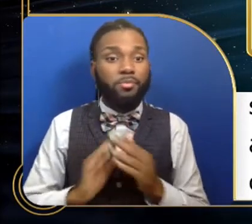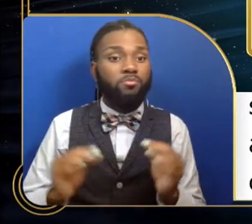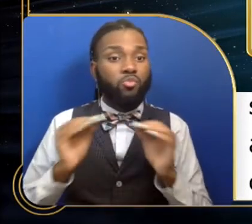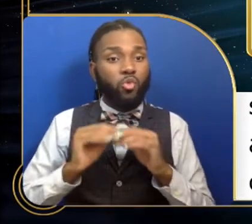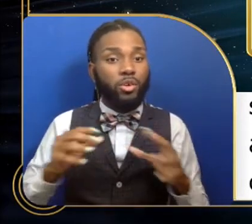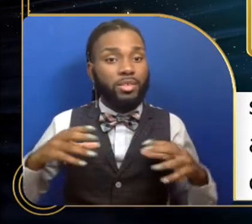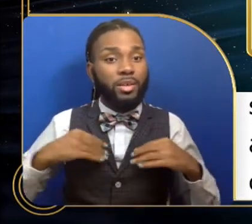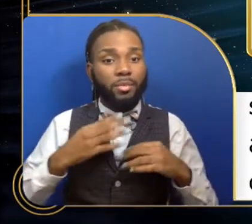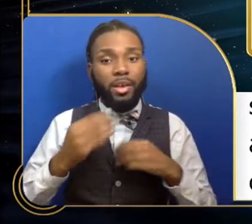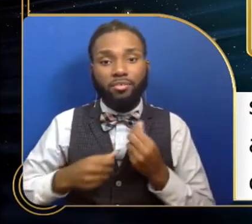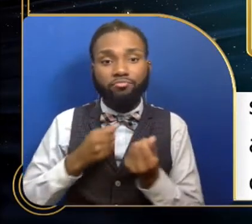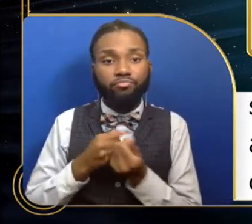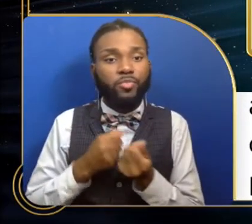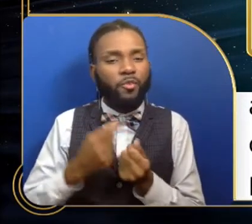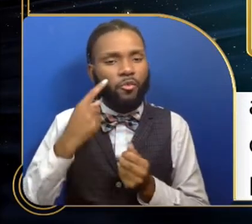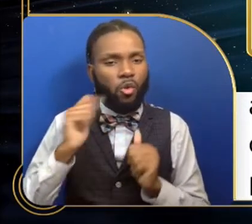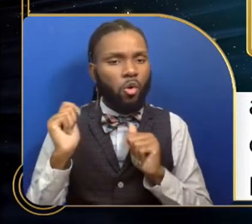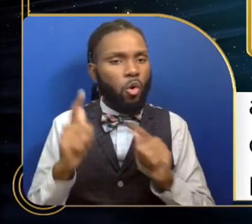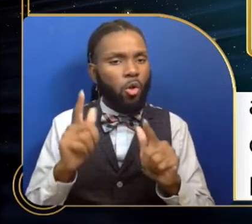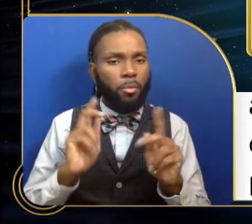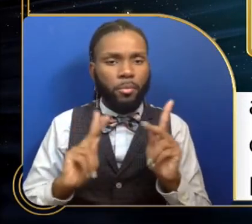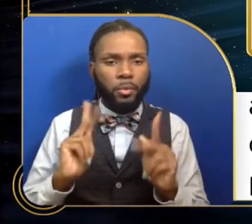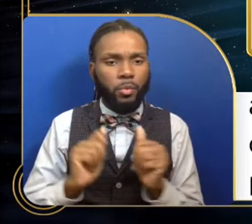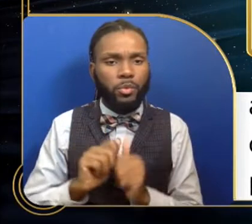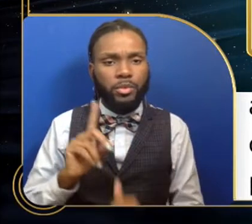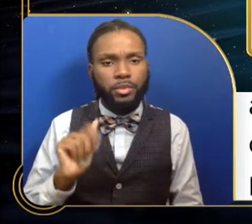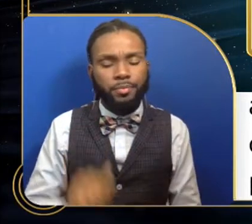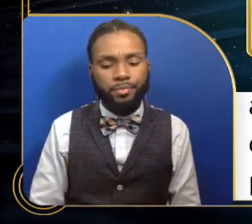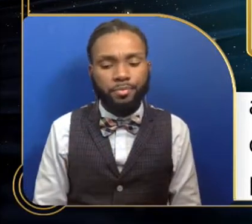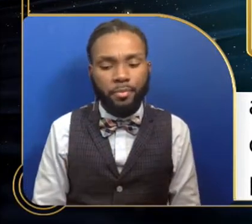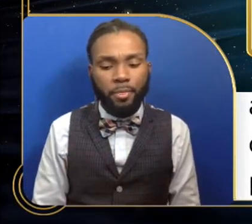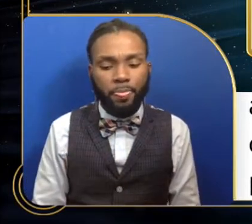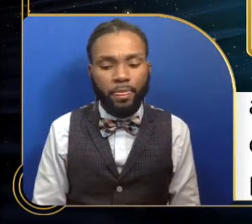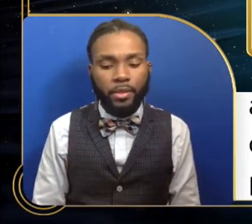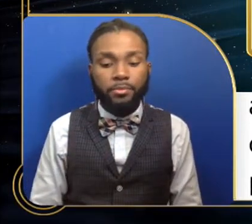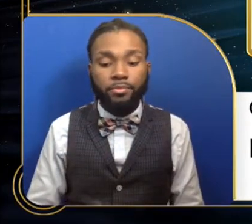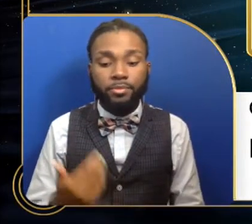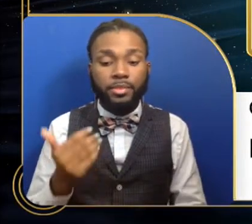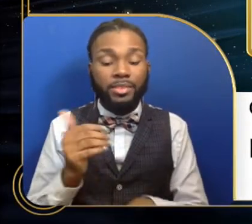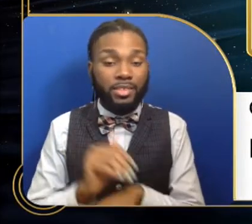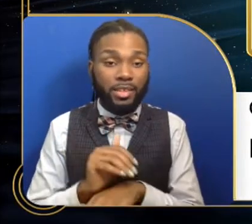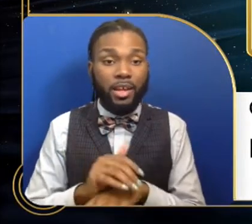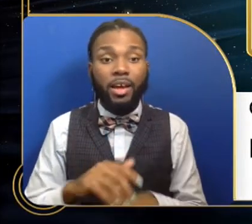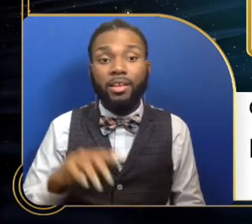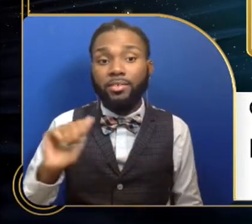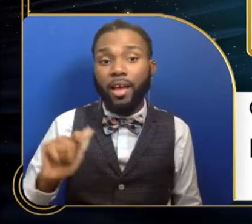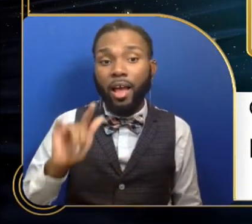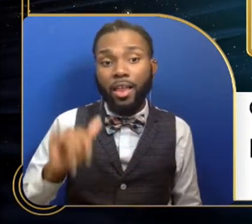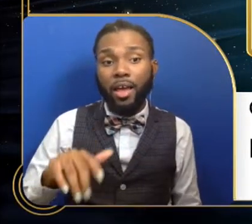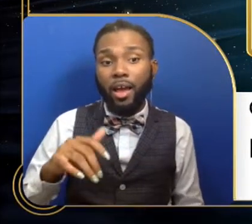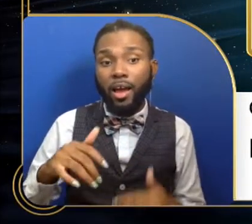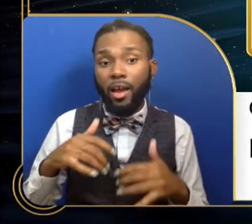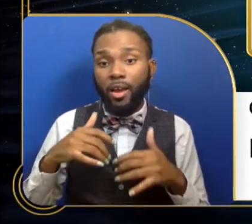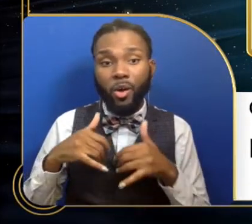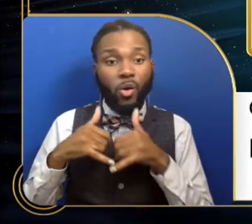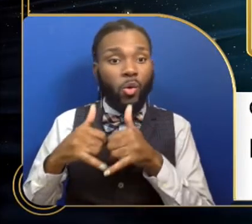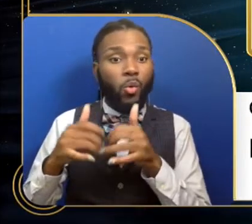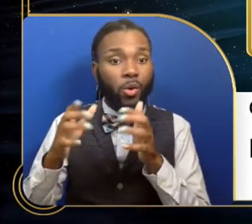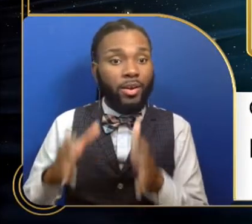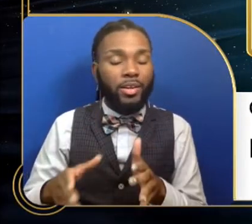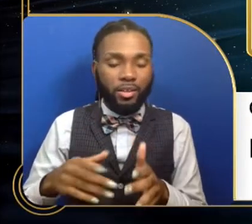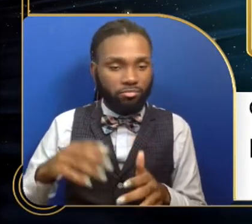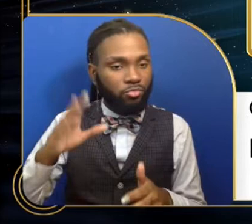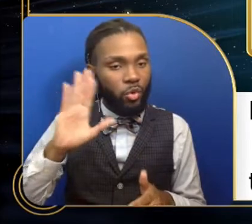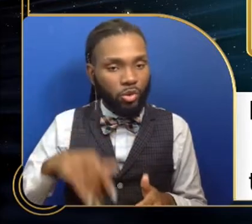all people with disabilities. Tonight's Ally Awardee knows that it truly takes a village to take